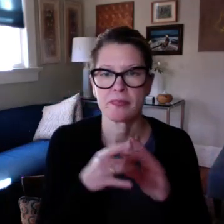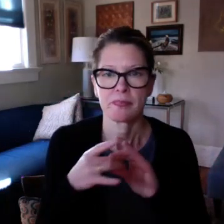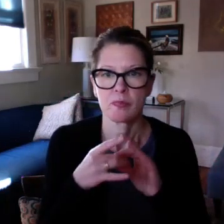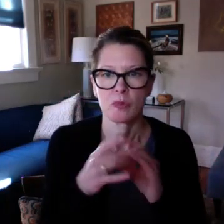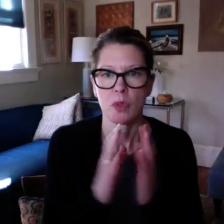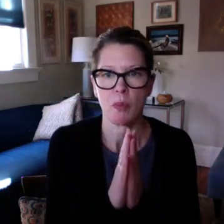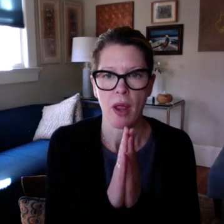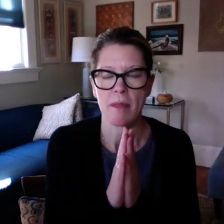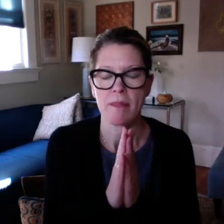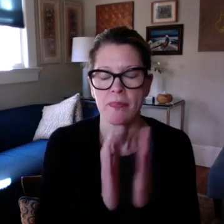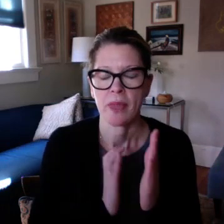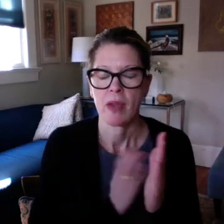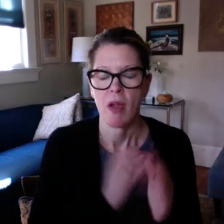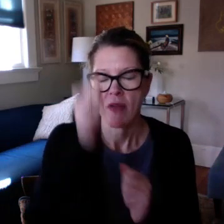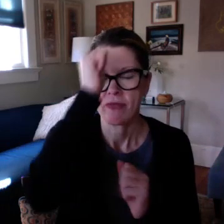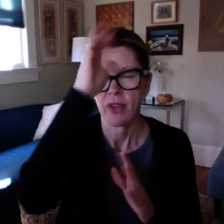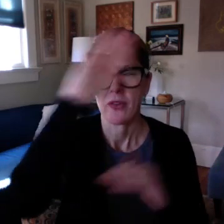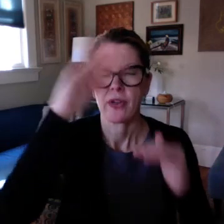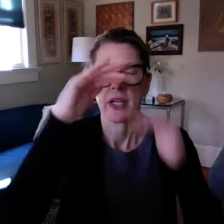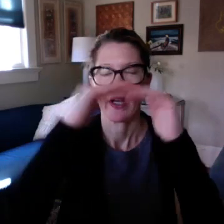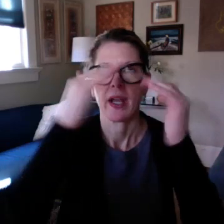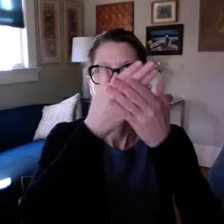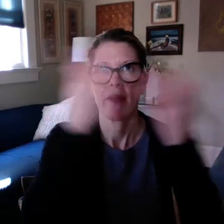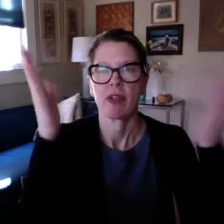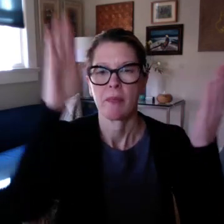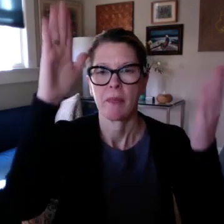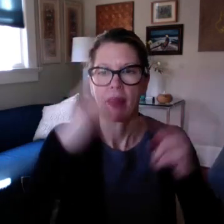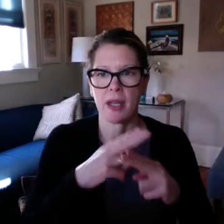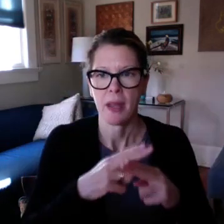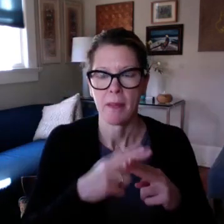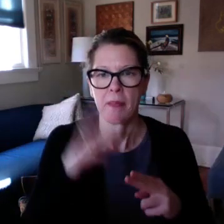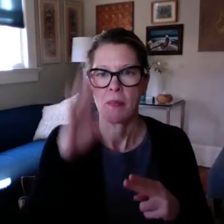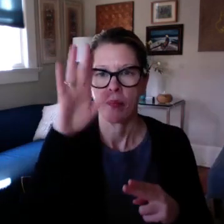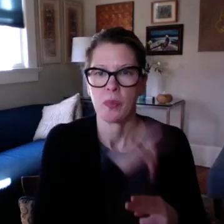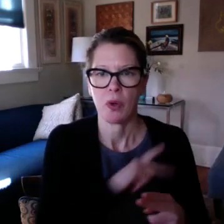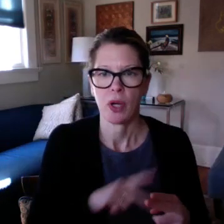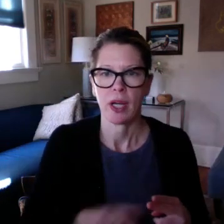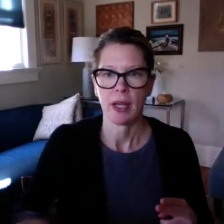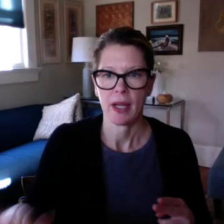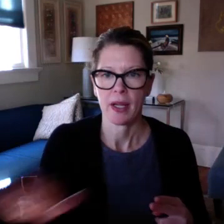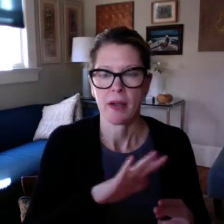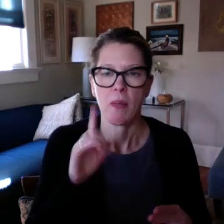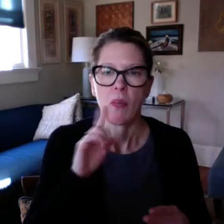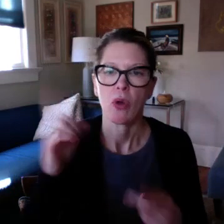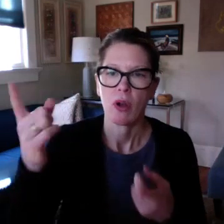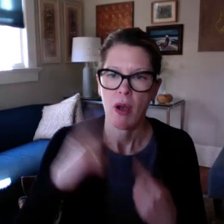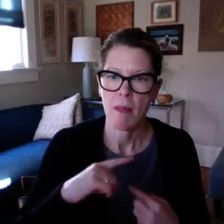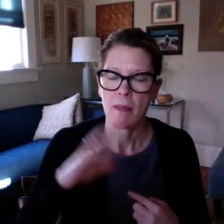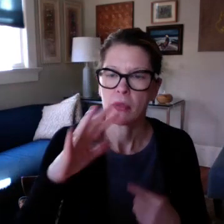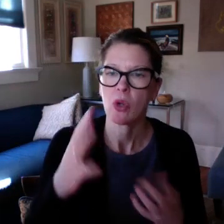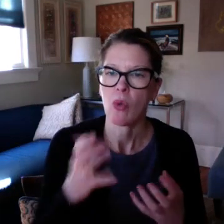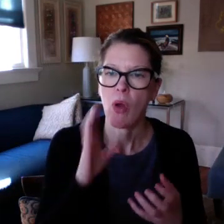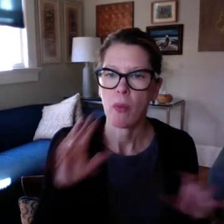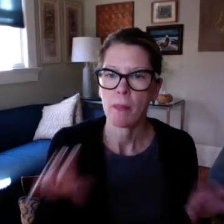Our Father, who art in heaven, hallowed be thy name. Thy kingdom come, thy will be